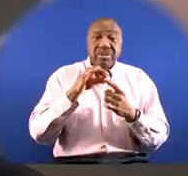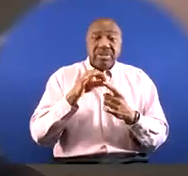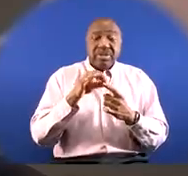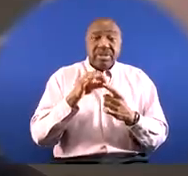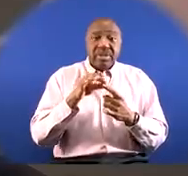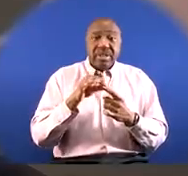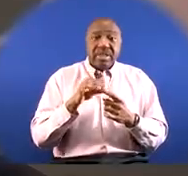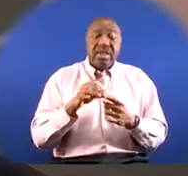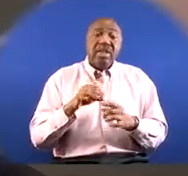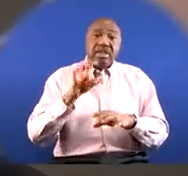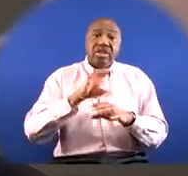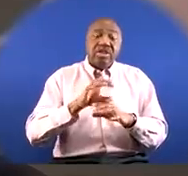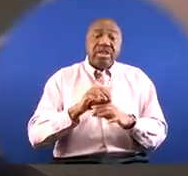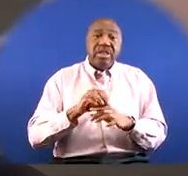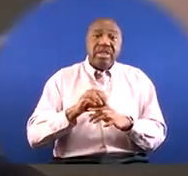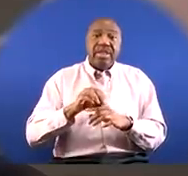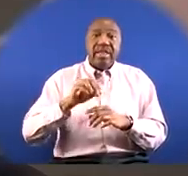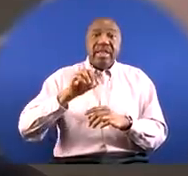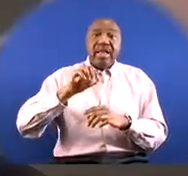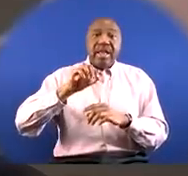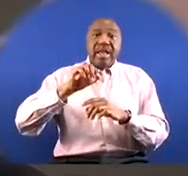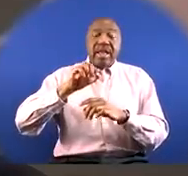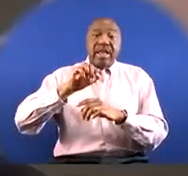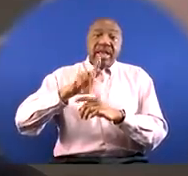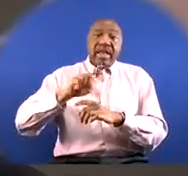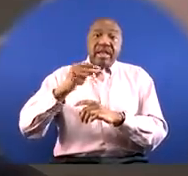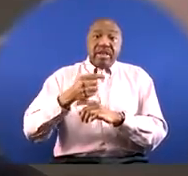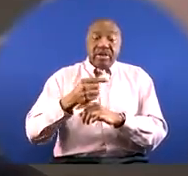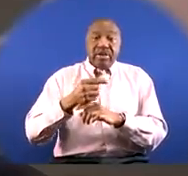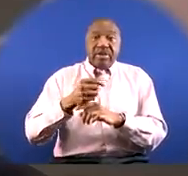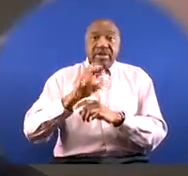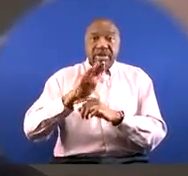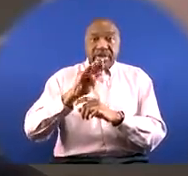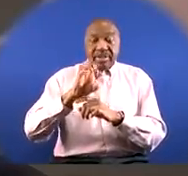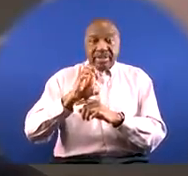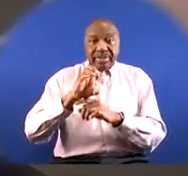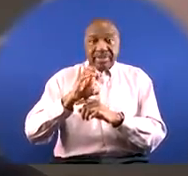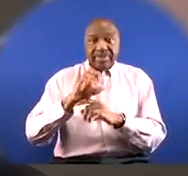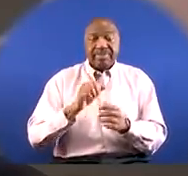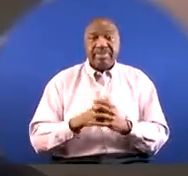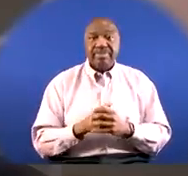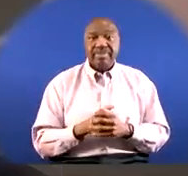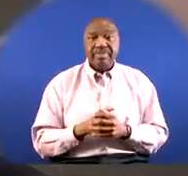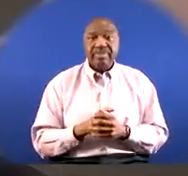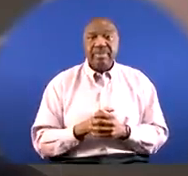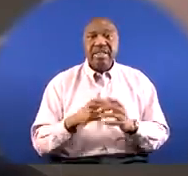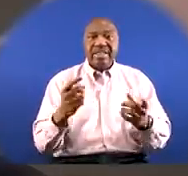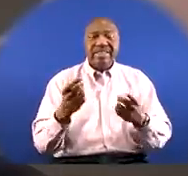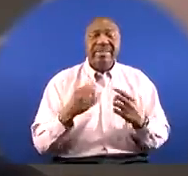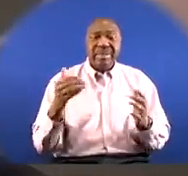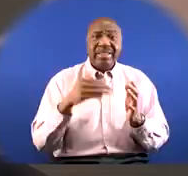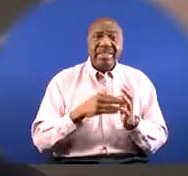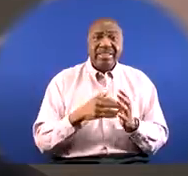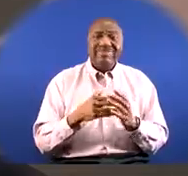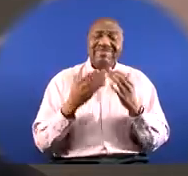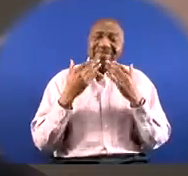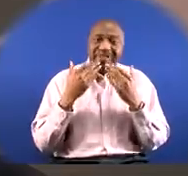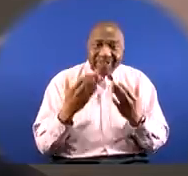Grove Church, has come once again this year to be with us. Amen. God bless you.